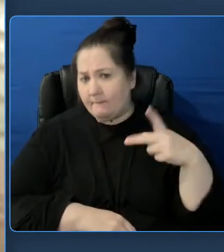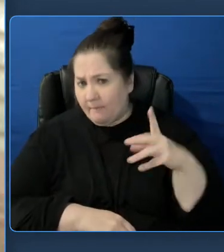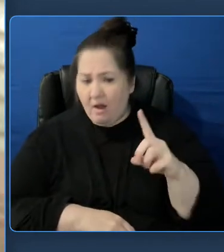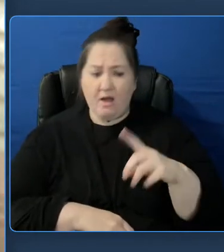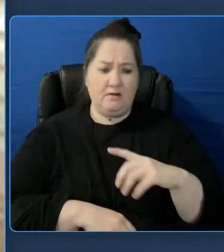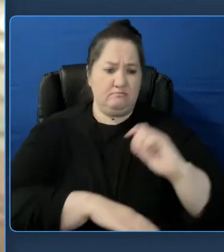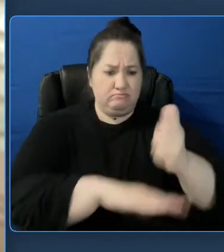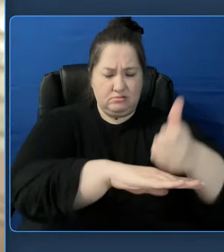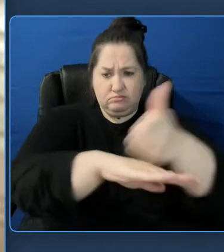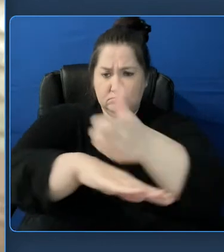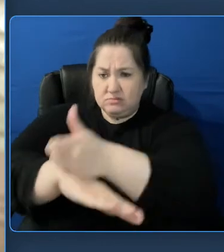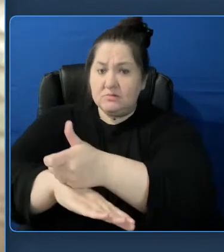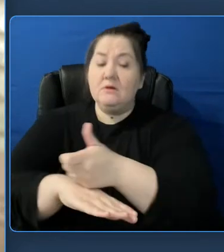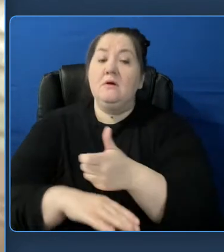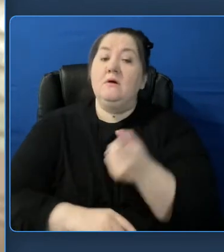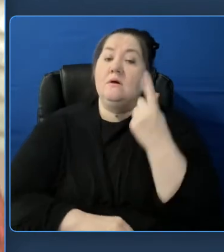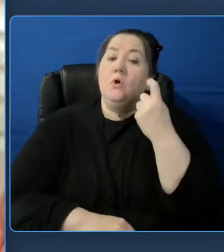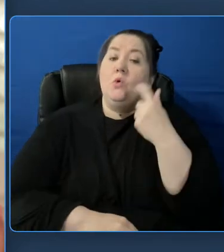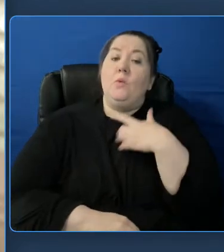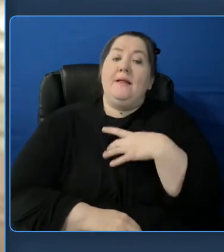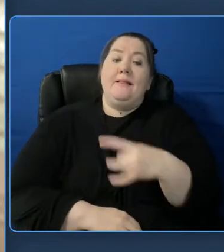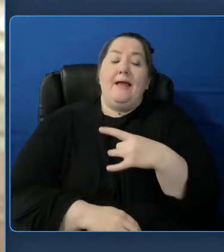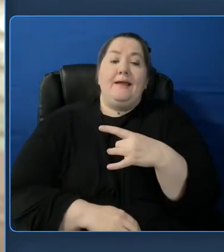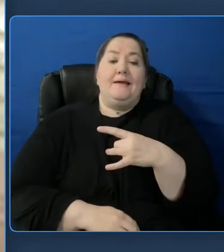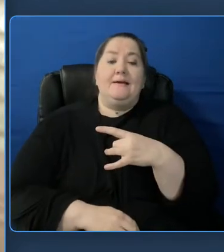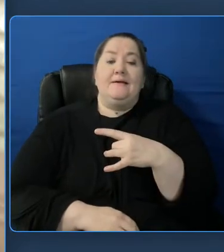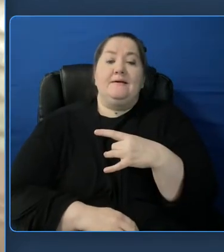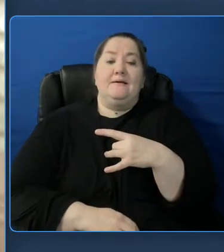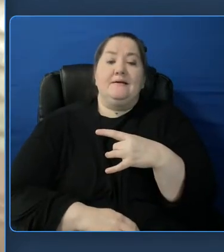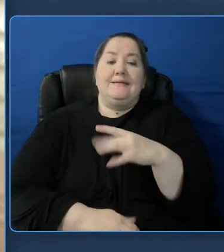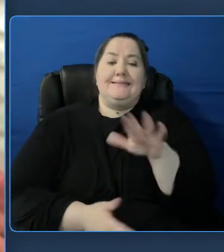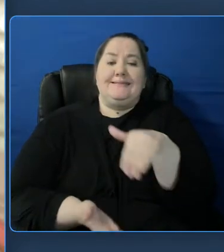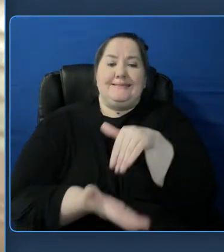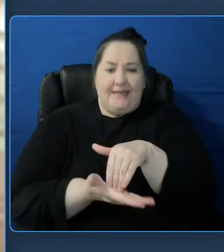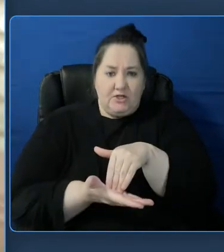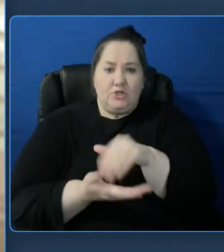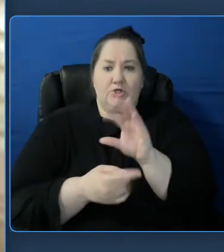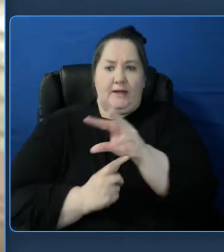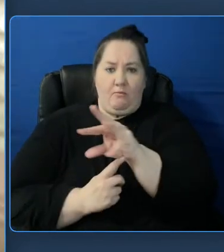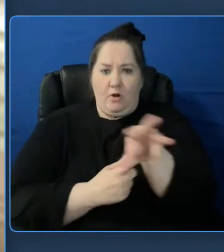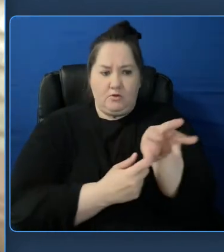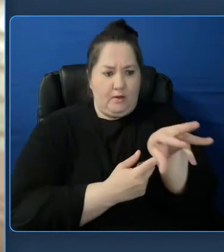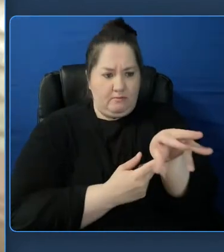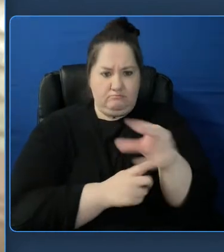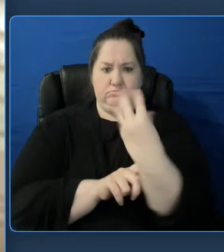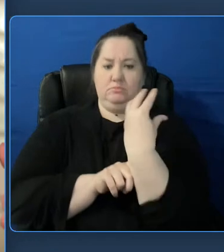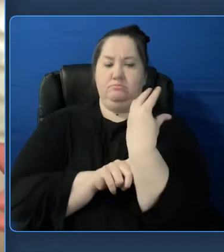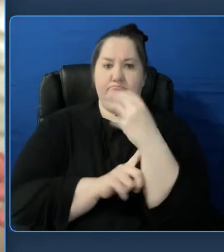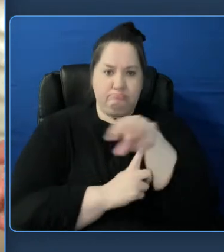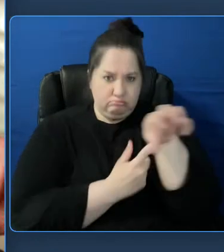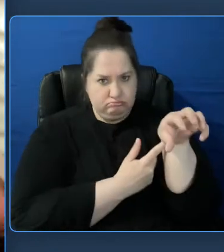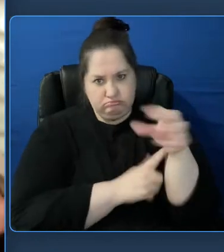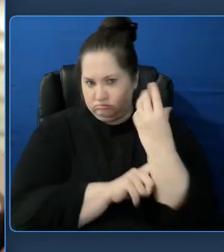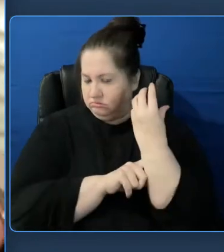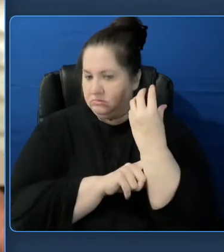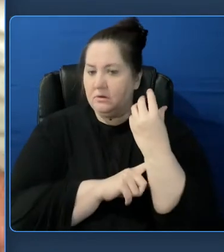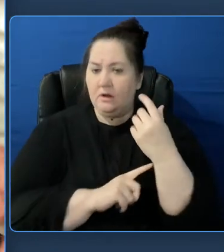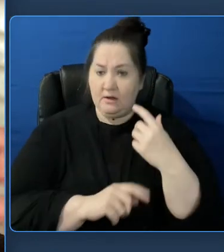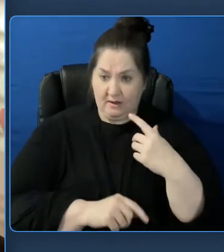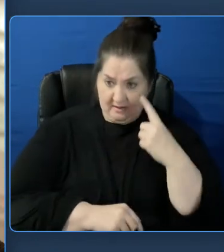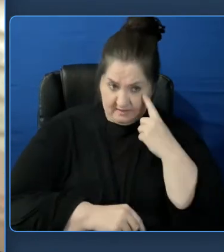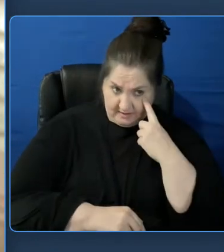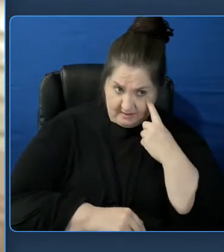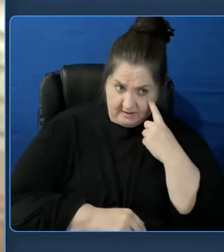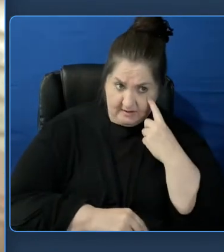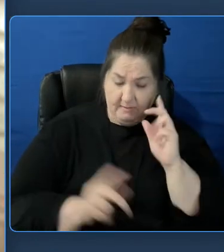Sometimes we like to put a second camera in the center so that we can move that center camera around, and then I'm assuming what you're planning to do is put folks